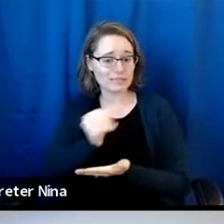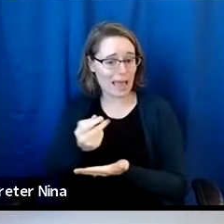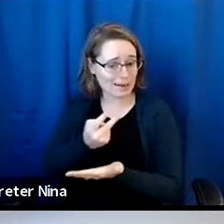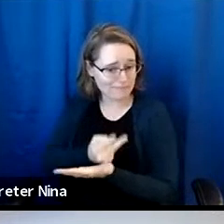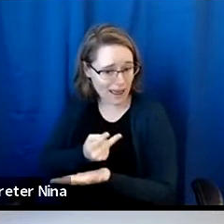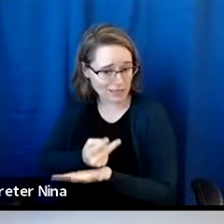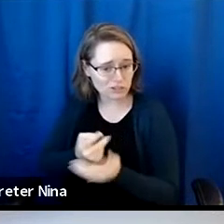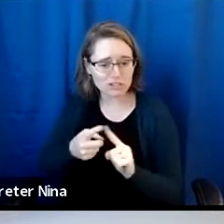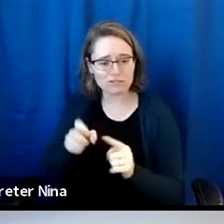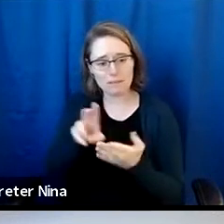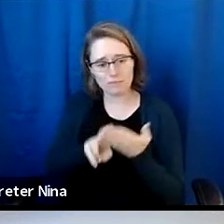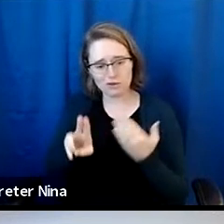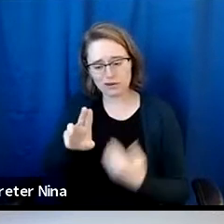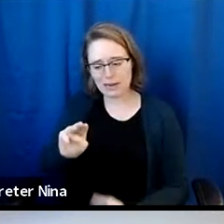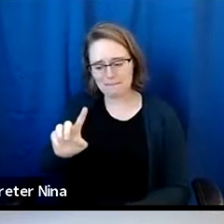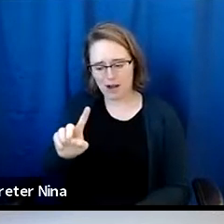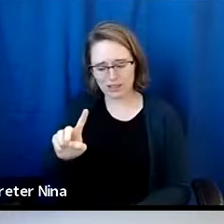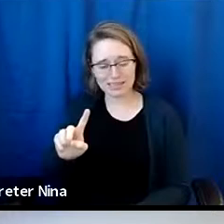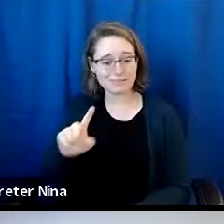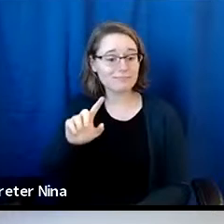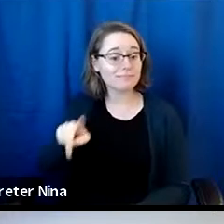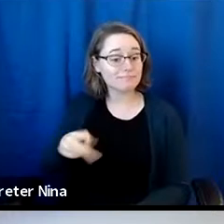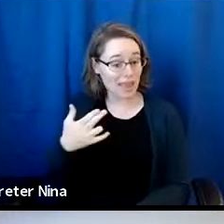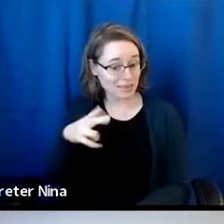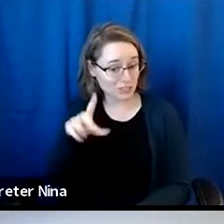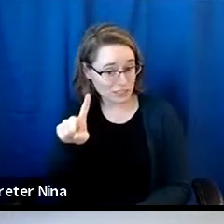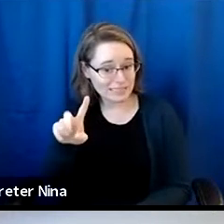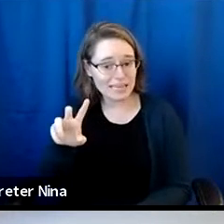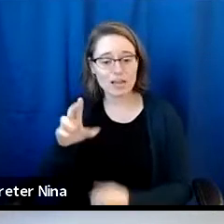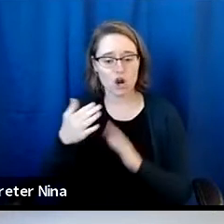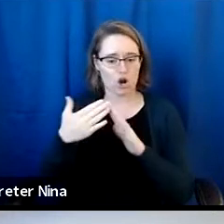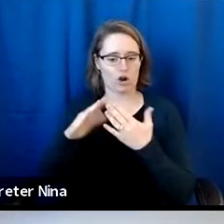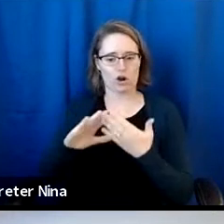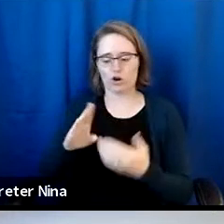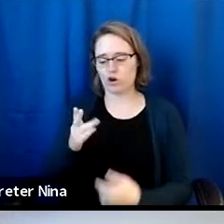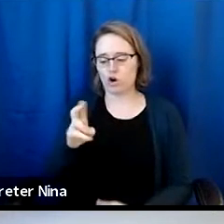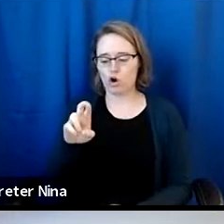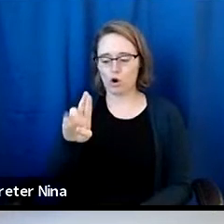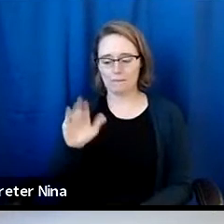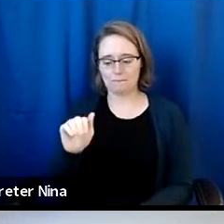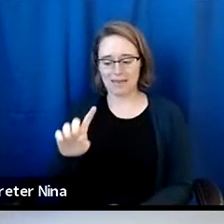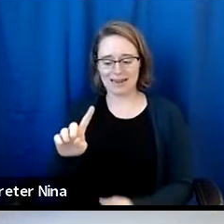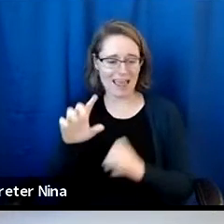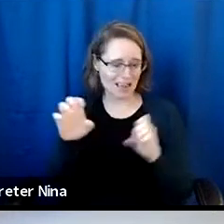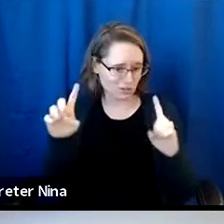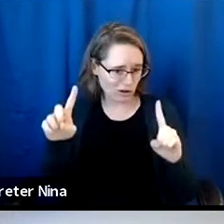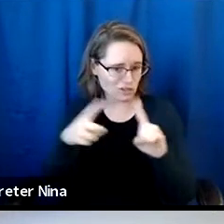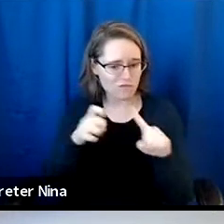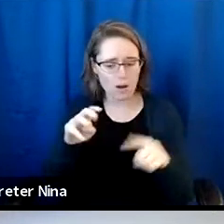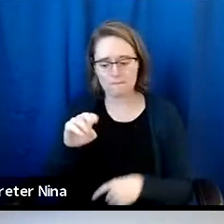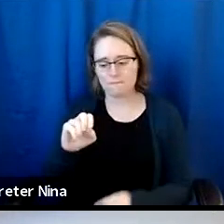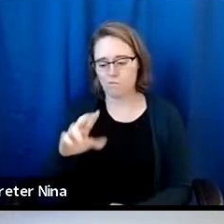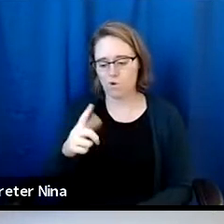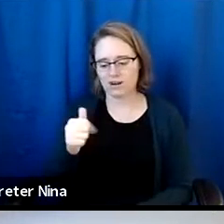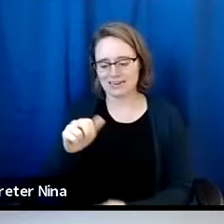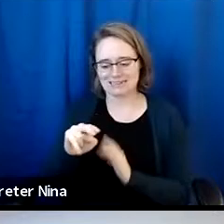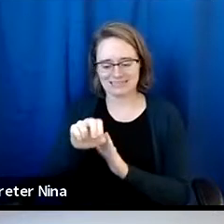the University of Maryland and her doctorate degree in urban education from Morgan State University.